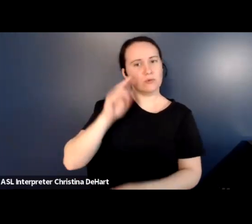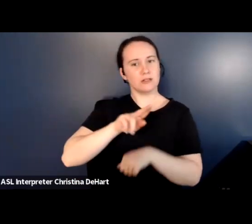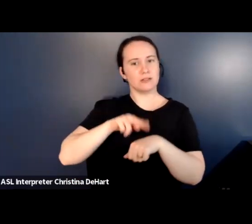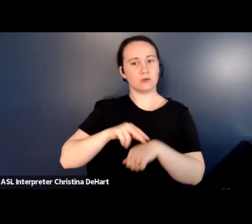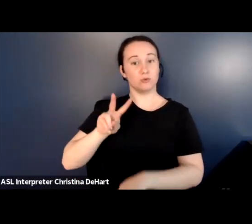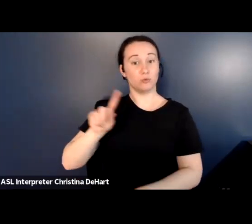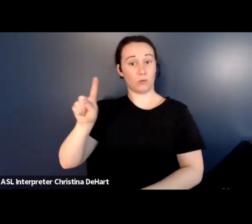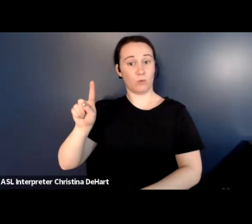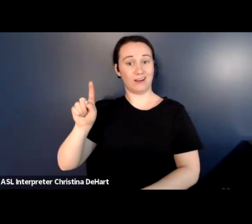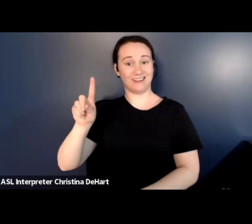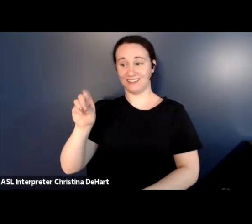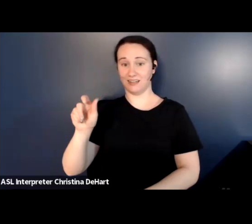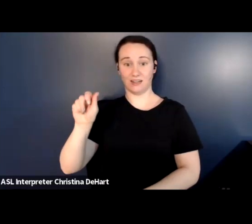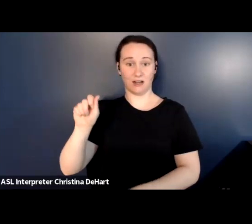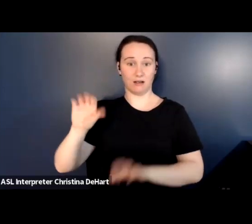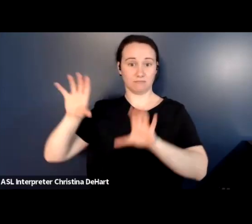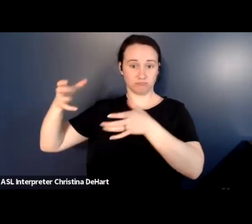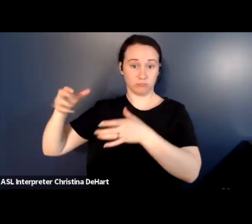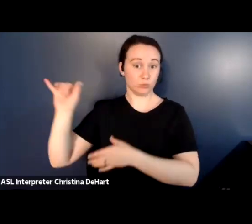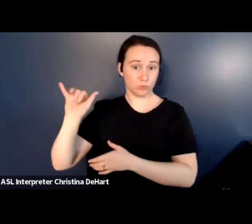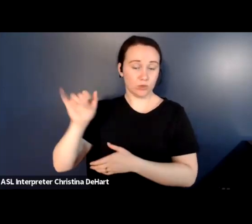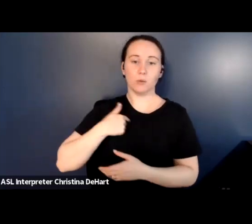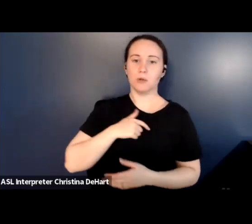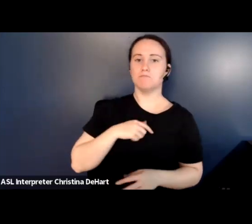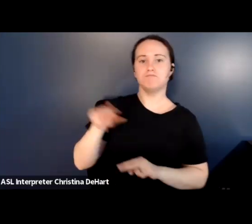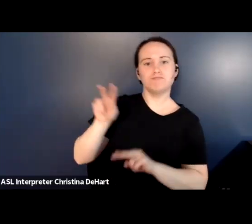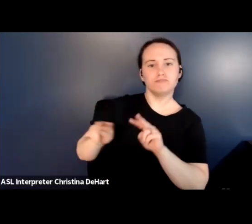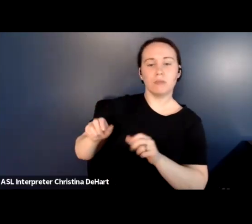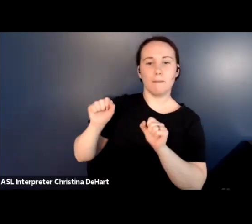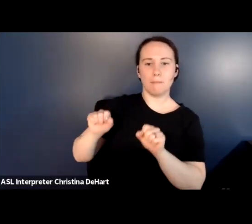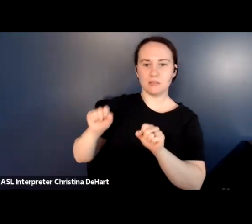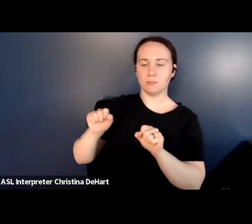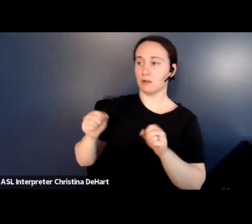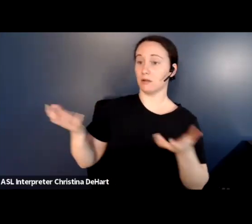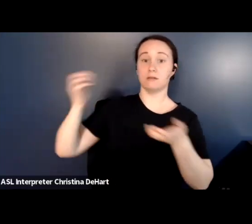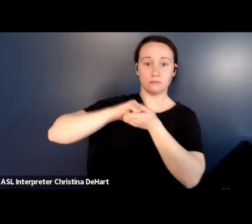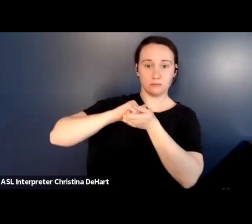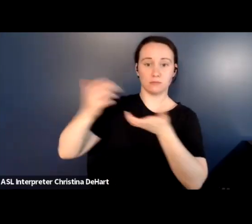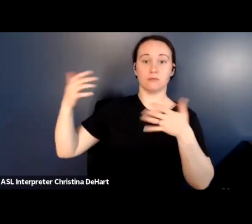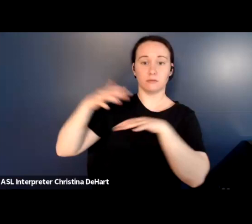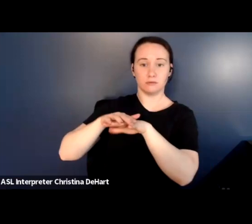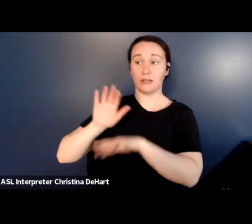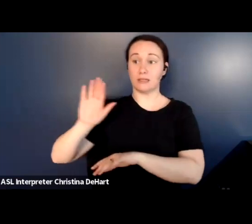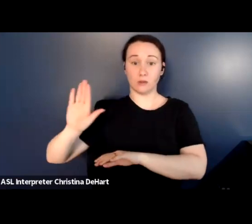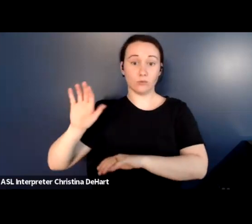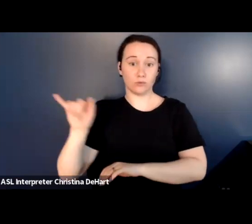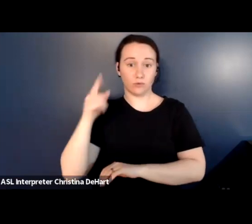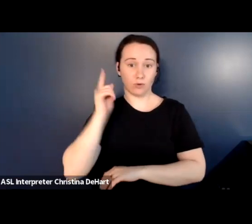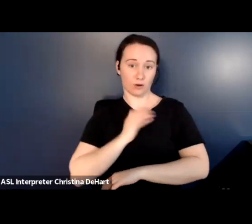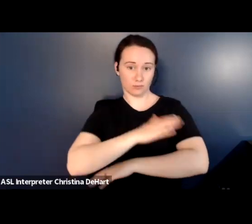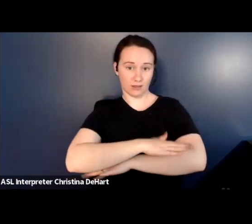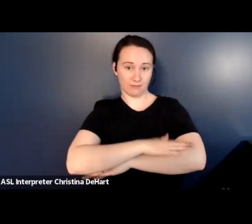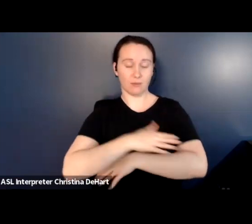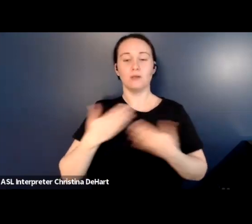database as well, and we're exploring options of integrating with them potentially for the platform. So looking to